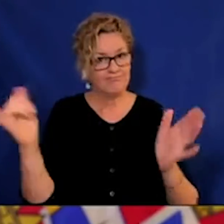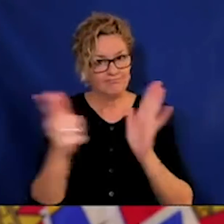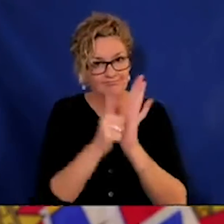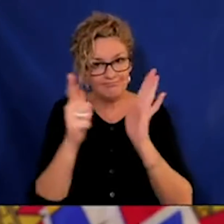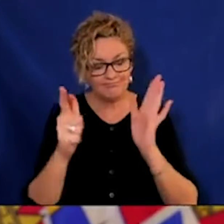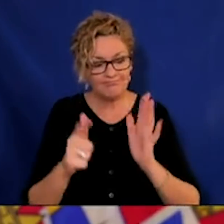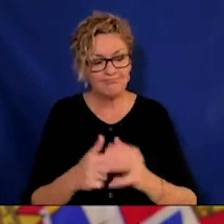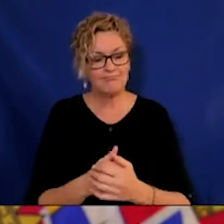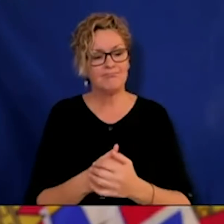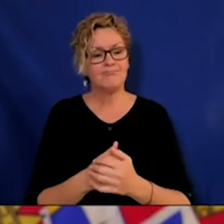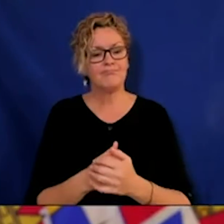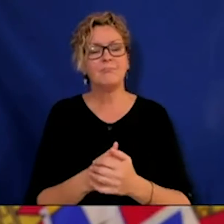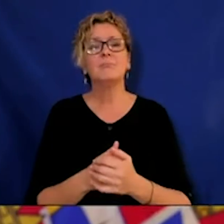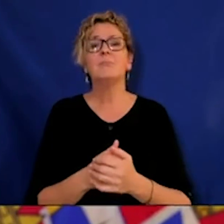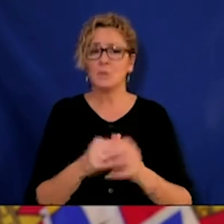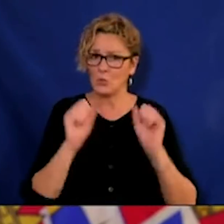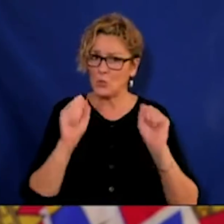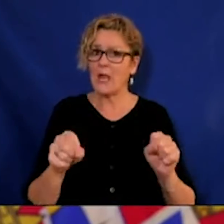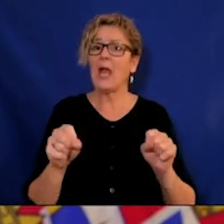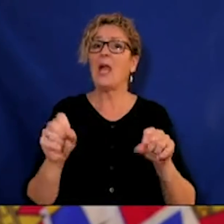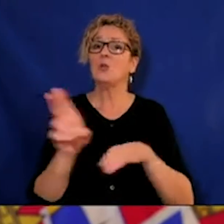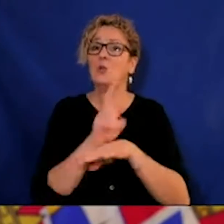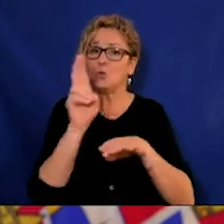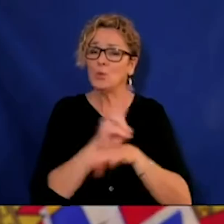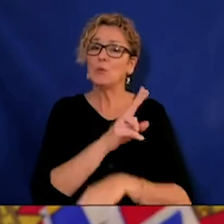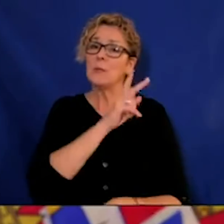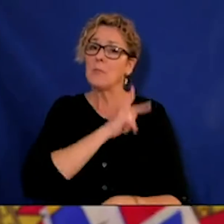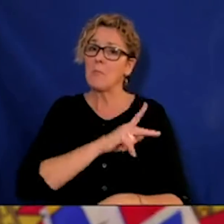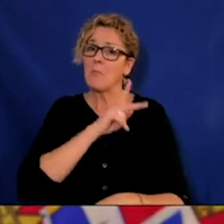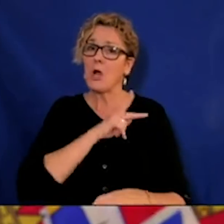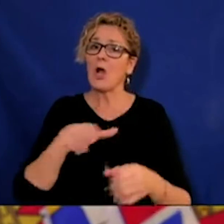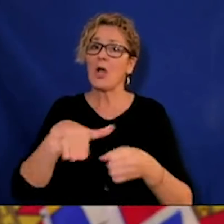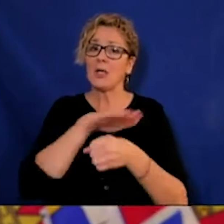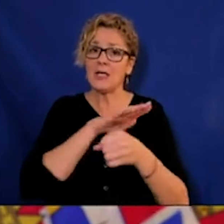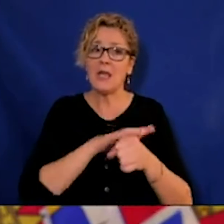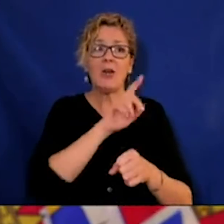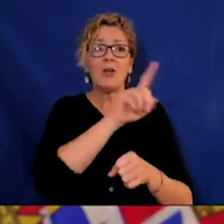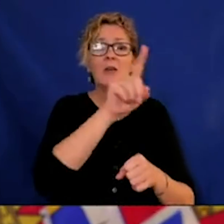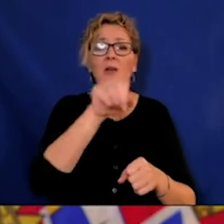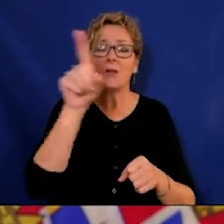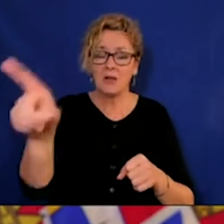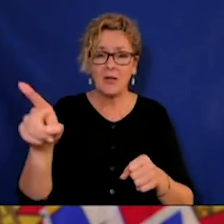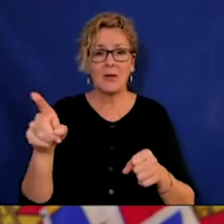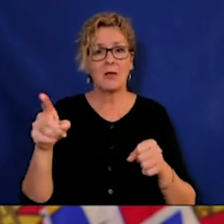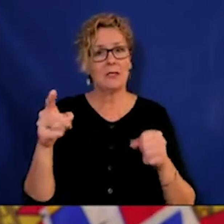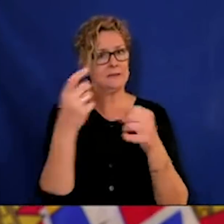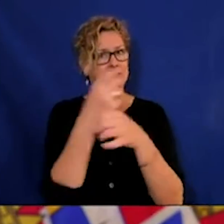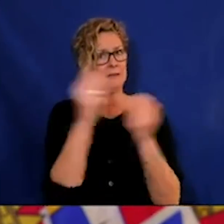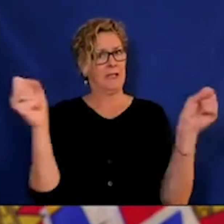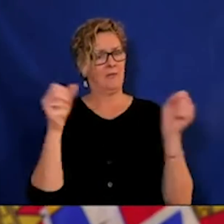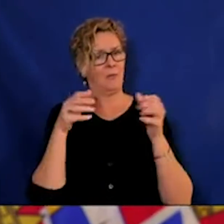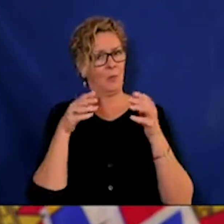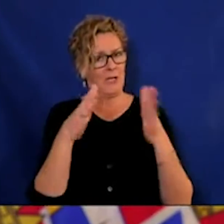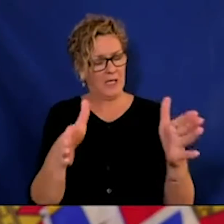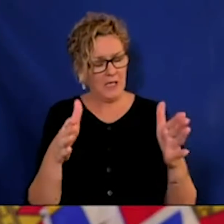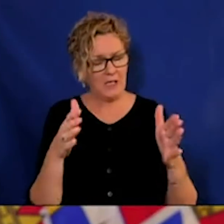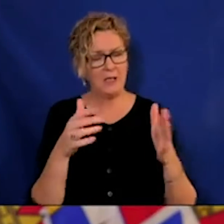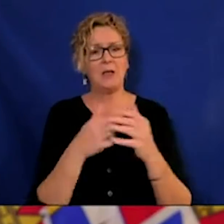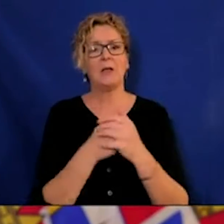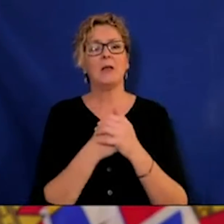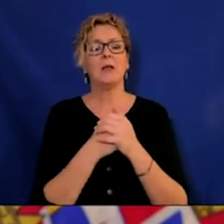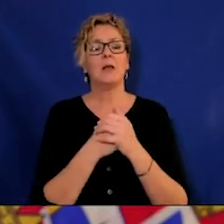games, we can make sure that we can do it safely, and we need to continue to do that. However, we do know that indoor